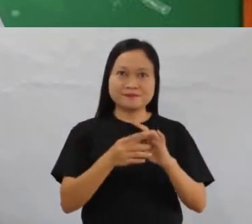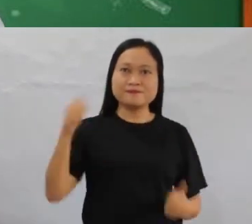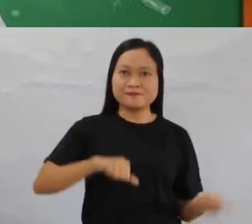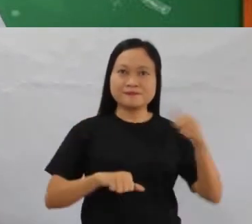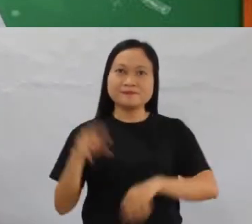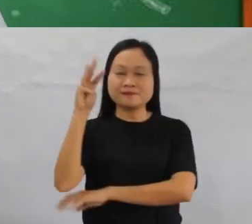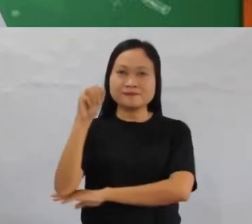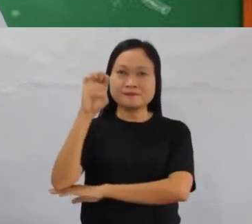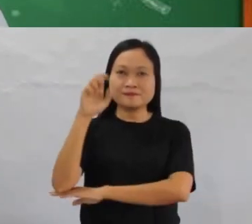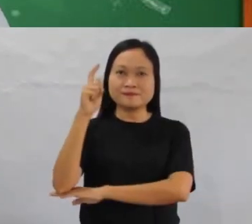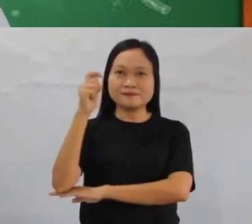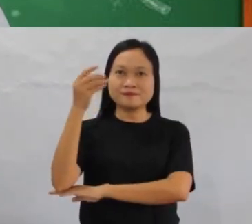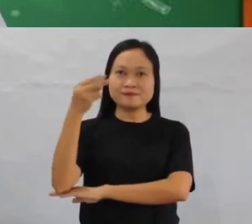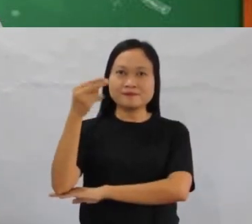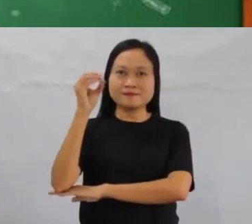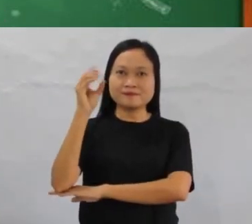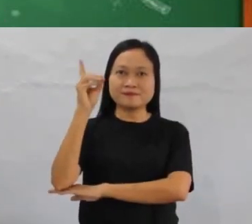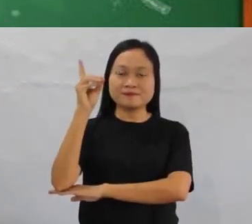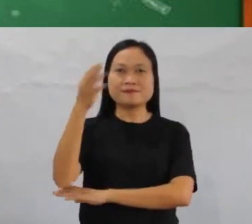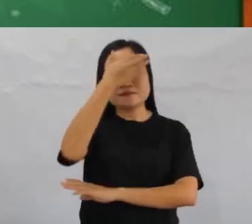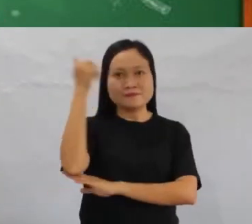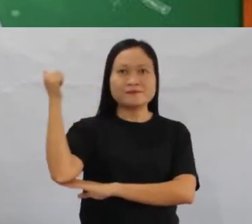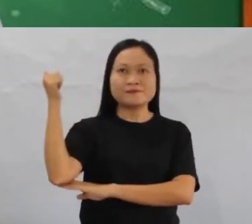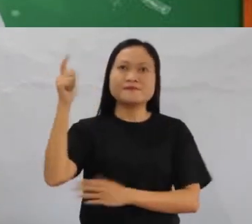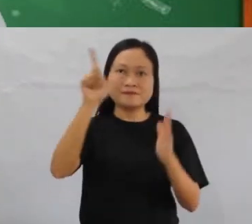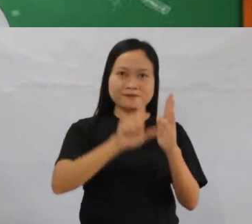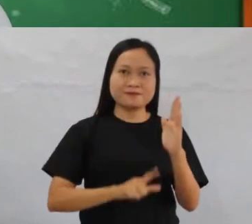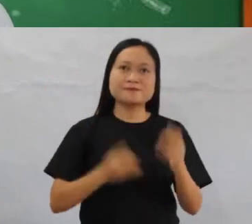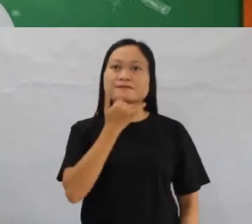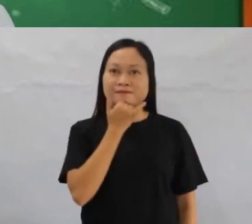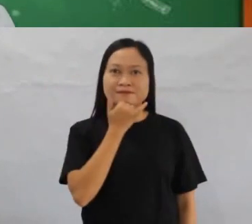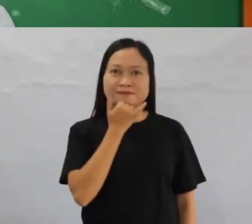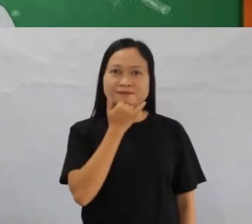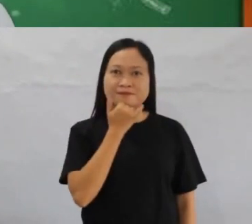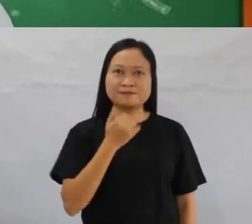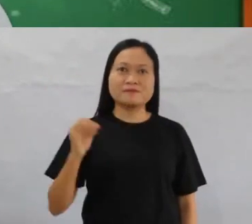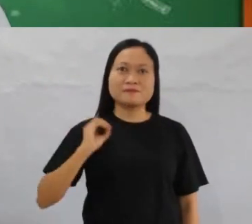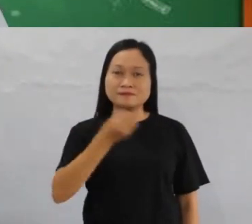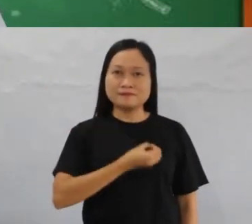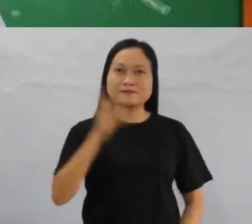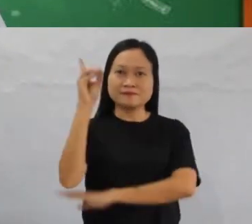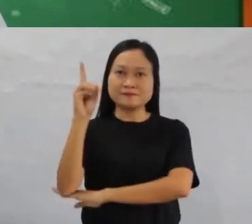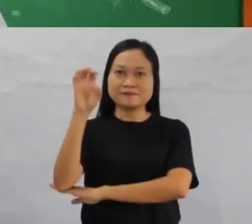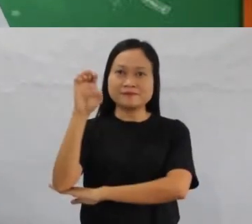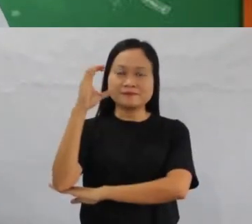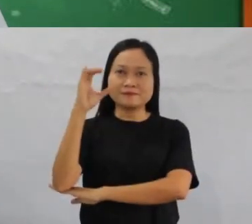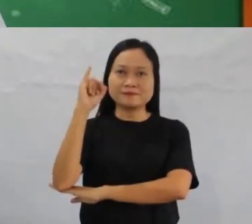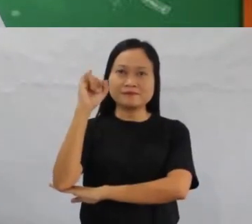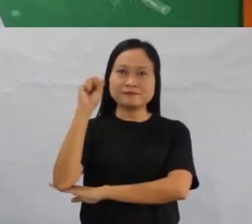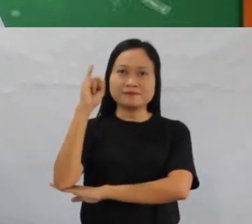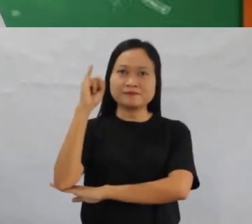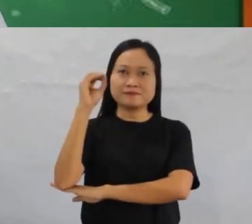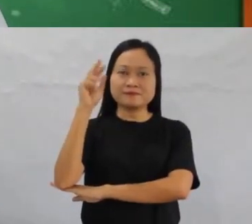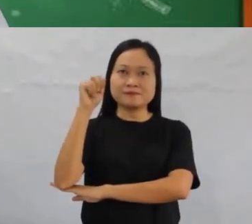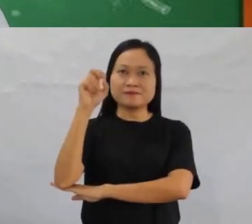the scientific method because it will lessen mistakes in our decisions and